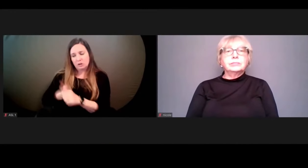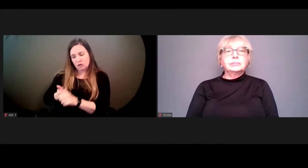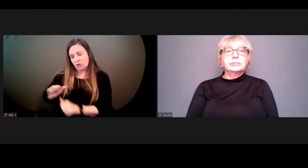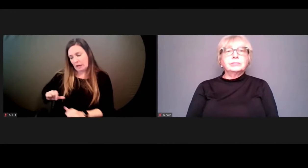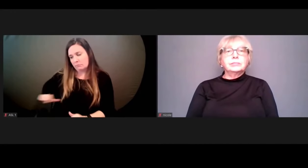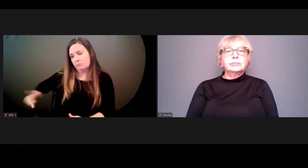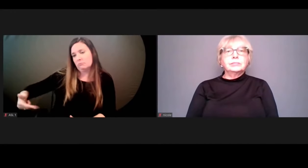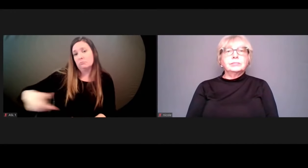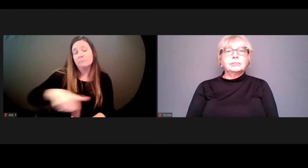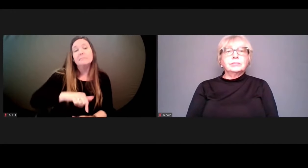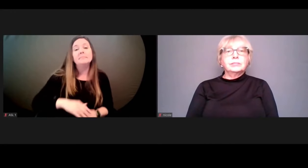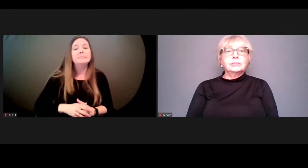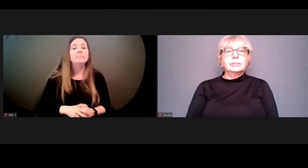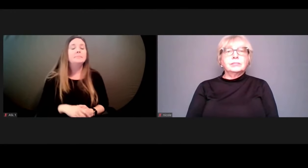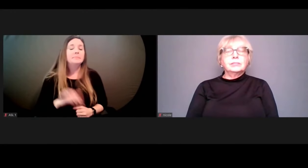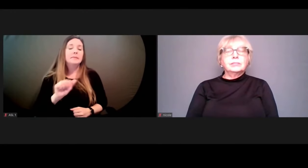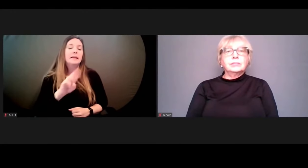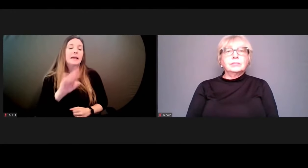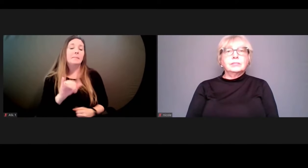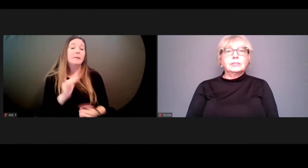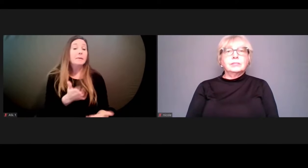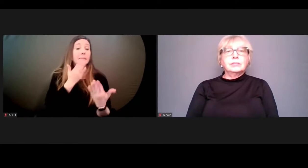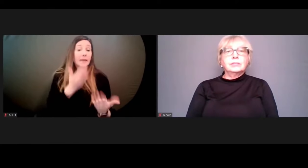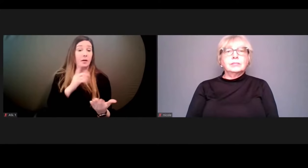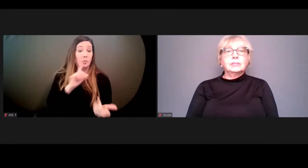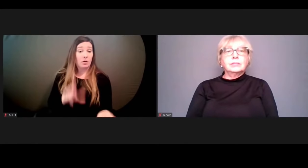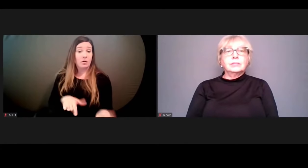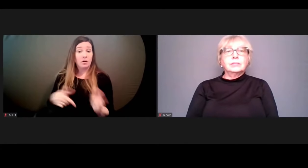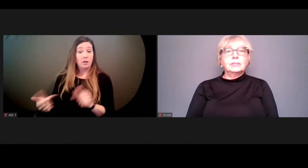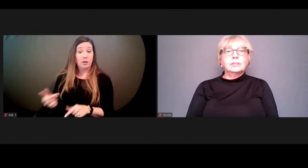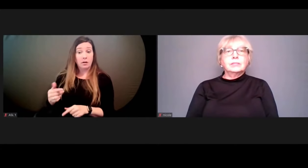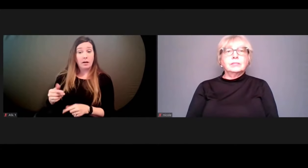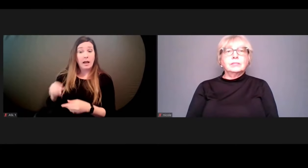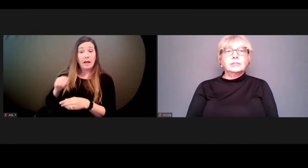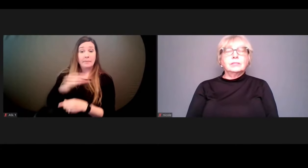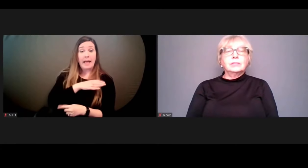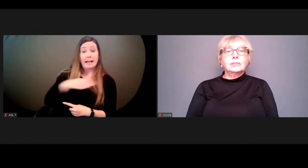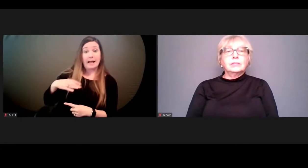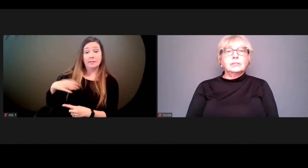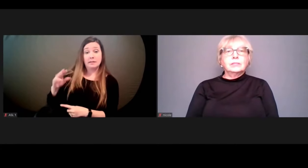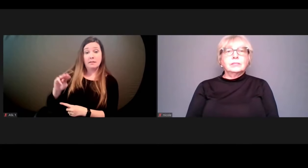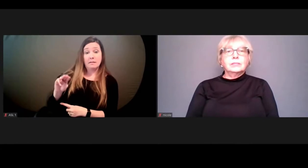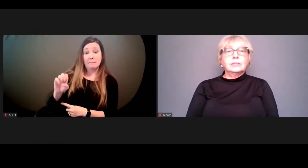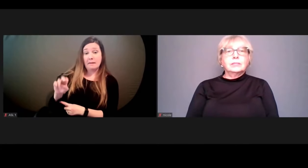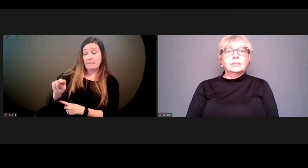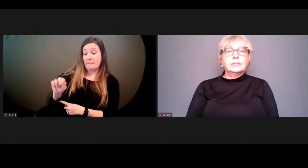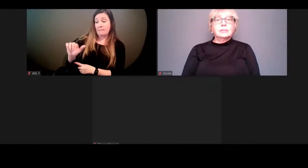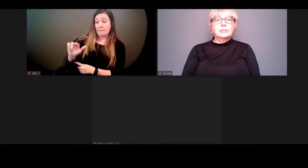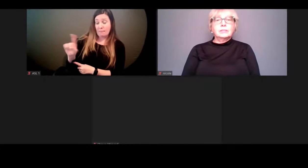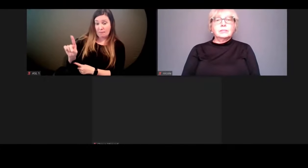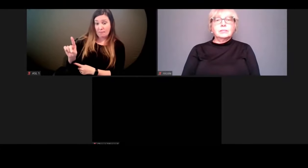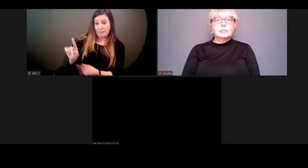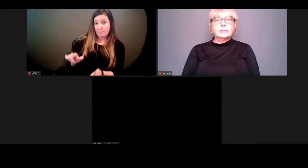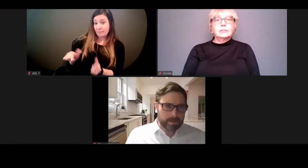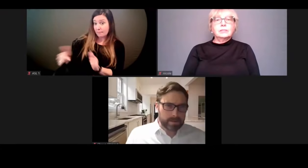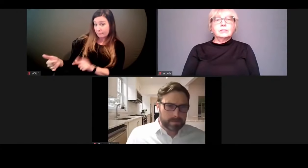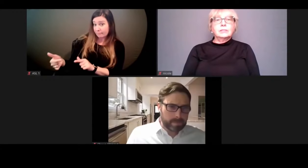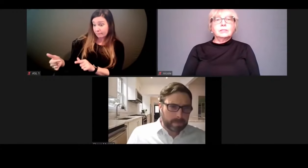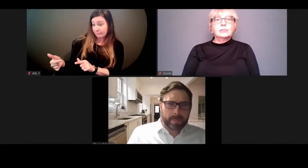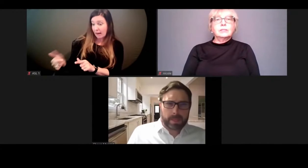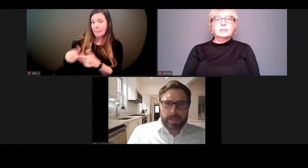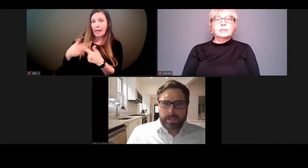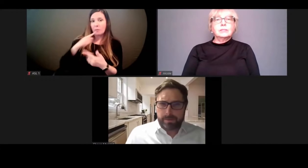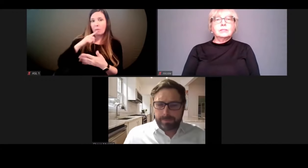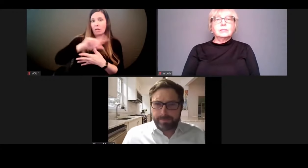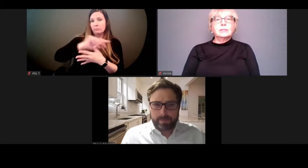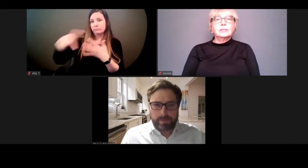So we'll resume with Councillor Menard, and then we'll go back to the order. So Councillor Menard, if